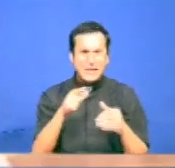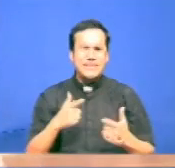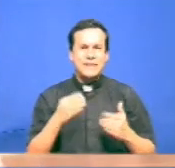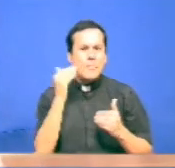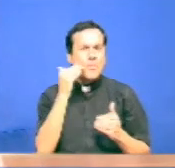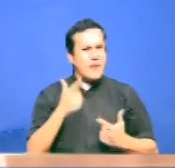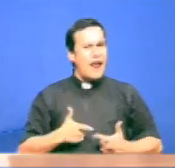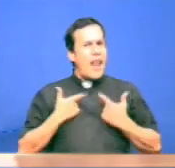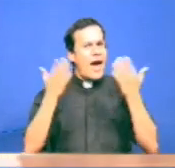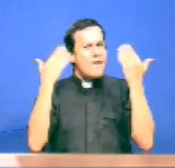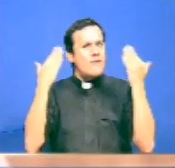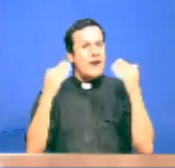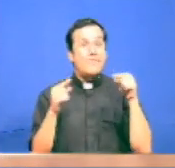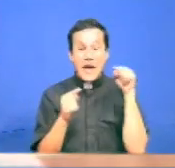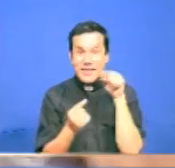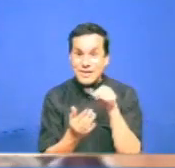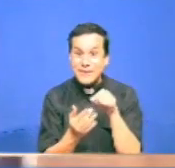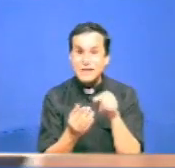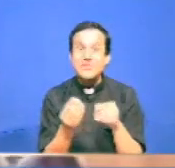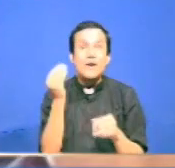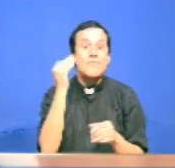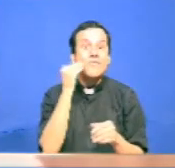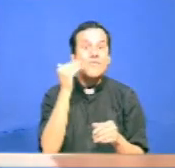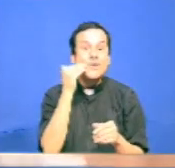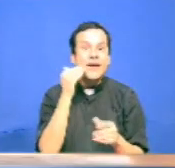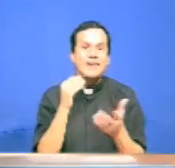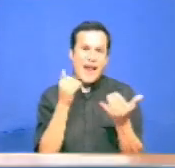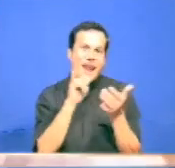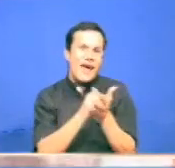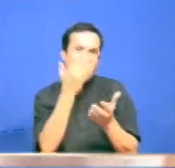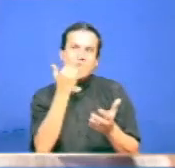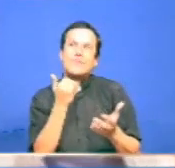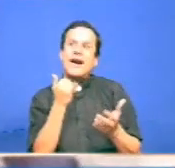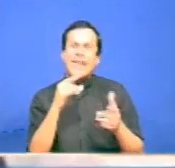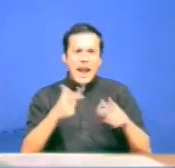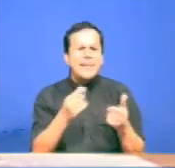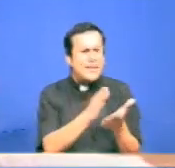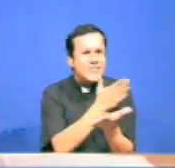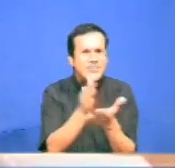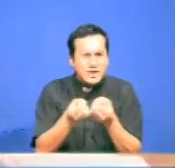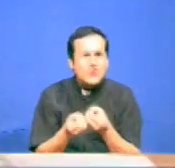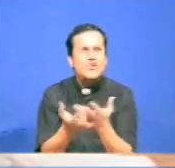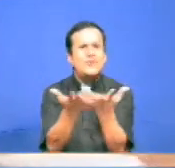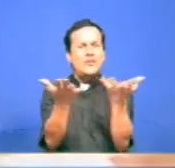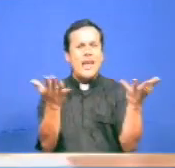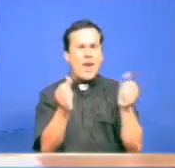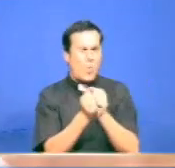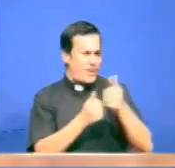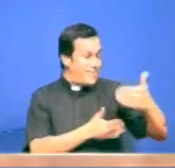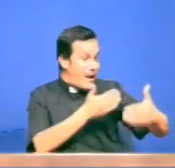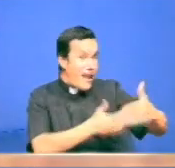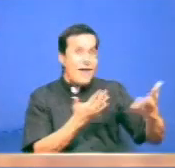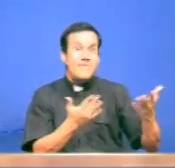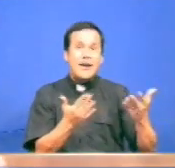I say to you, you gave me something to eat. So also share with the neighbor.